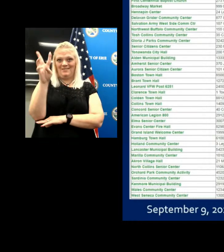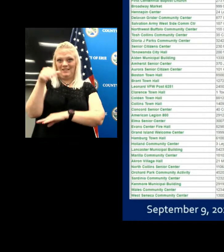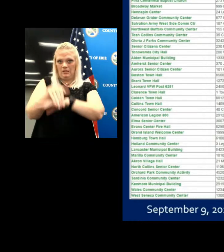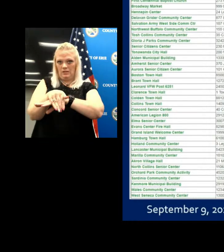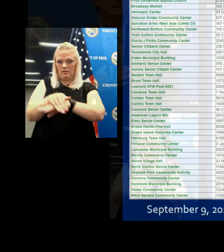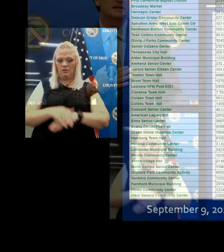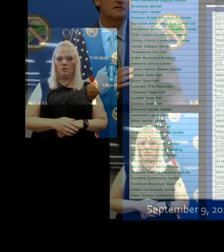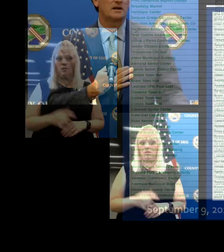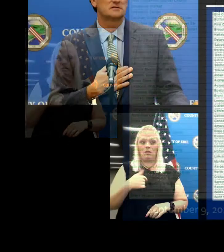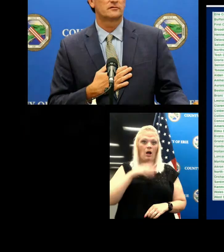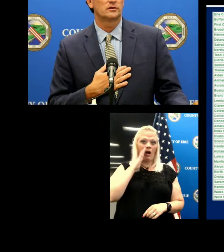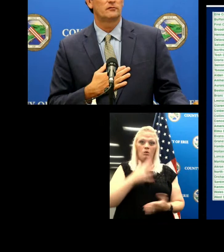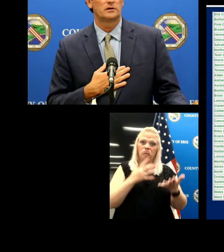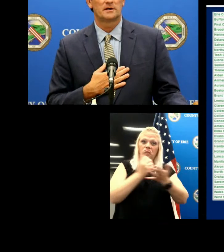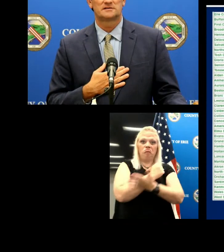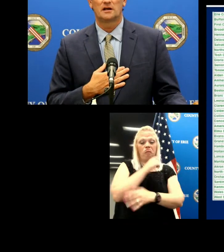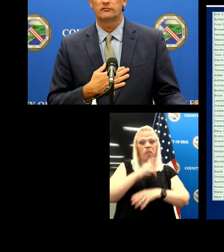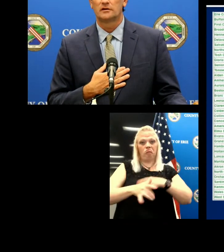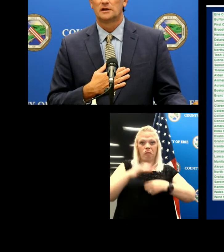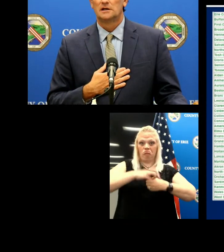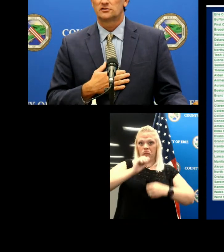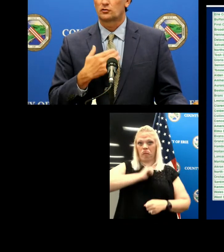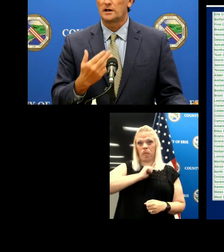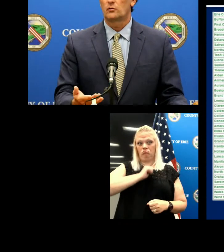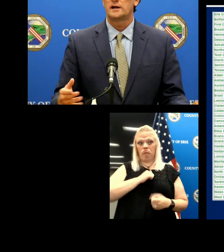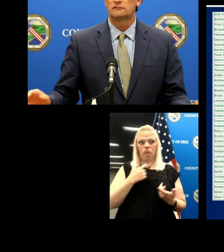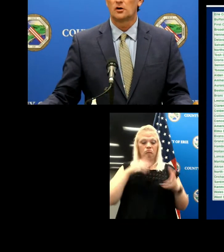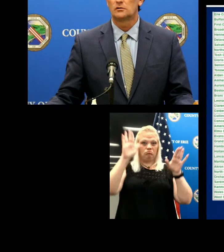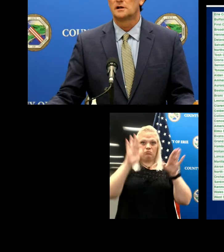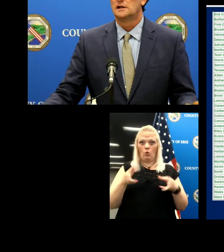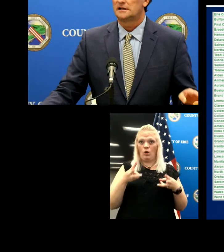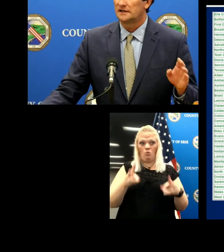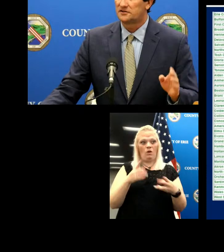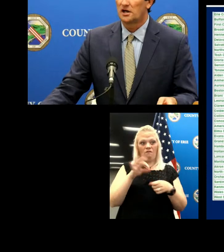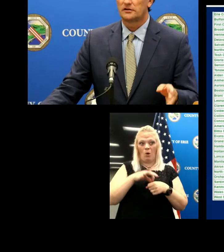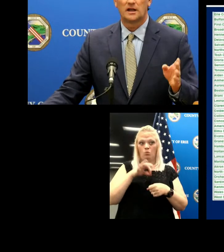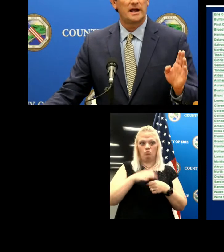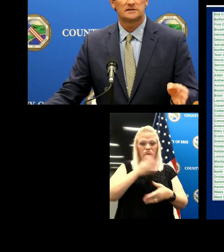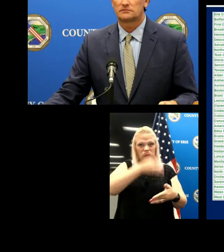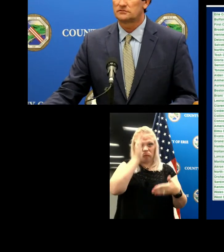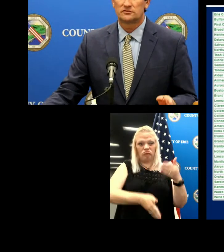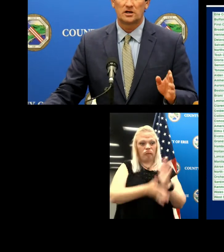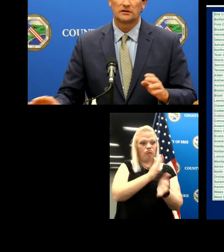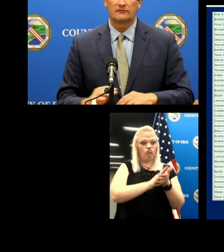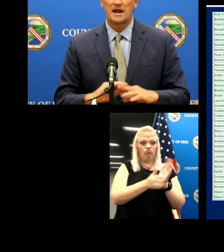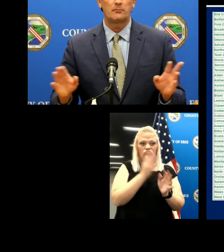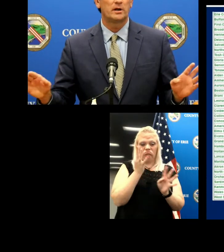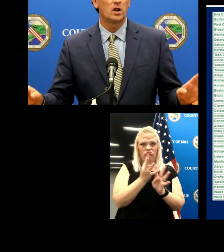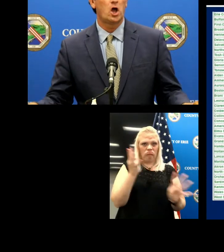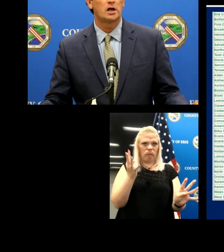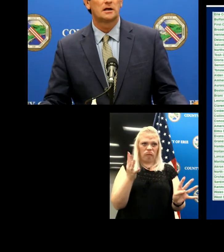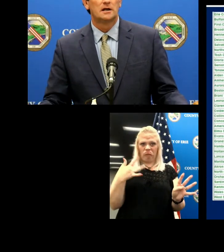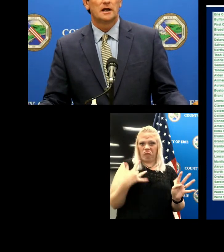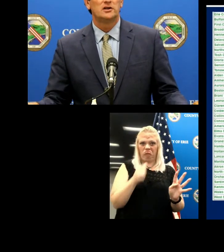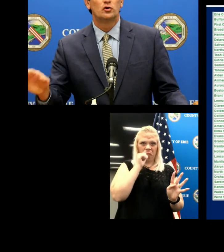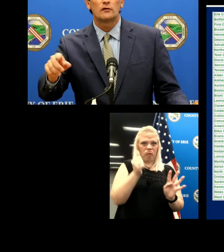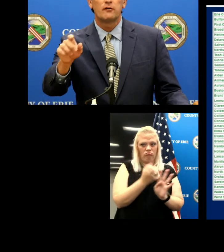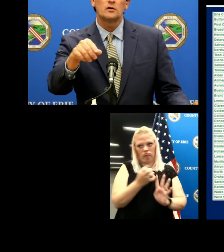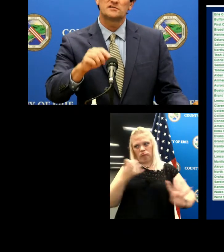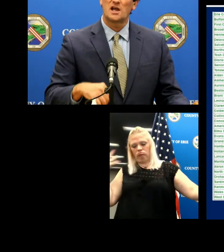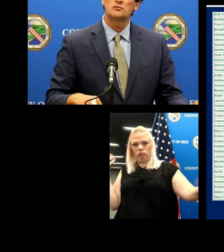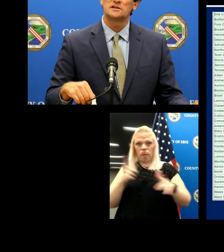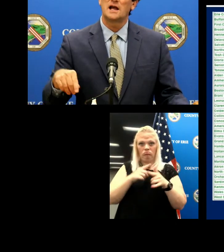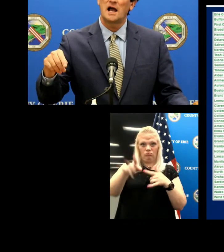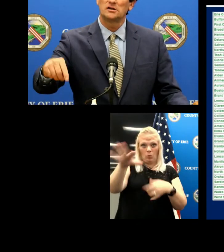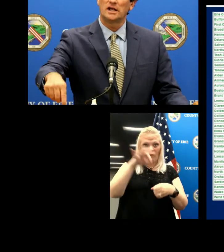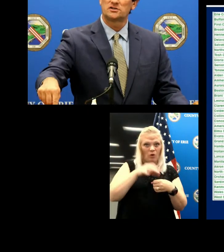6. I'm going to take advantage of early voting myself. It's a great way to vote, get it done. The lines generally have not been long, and your vote